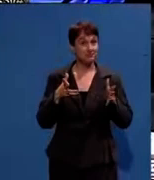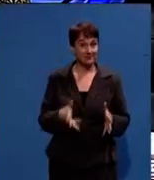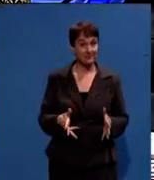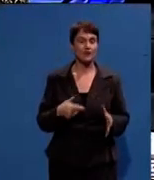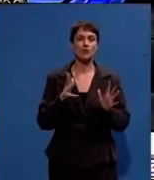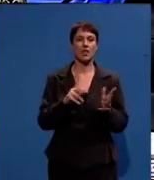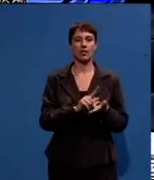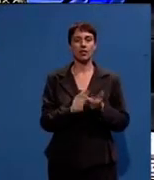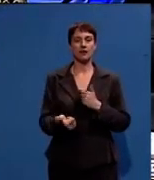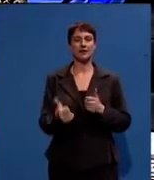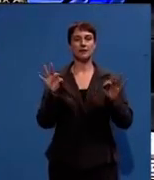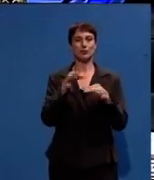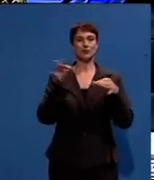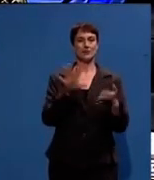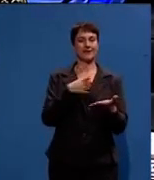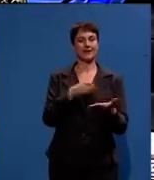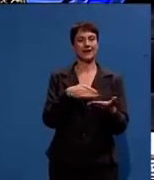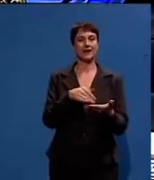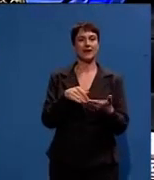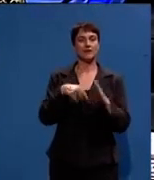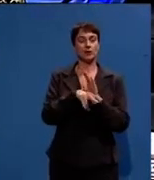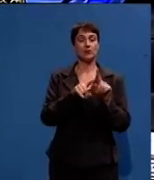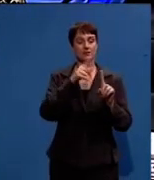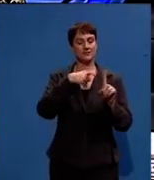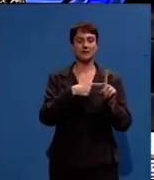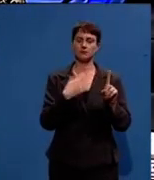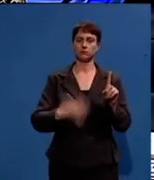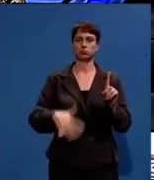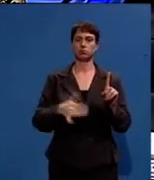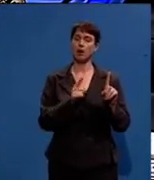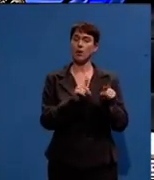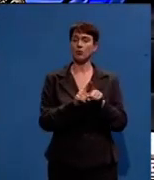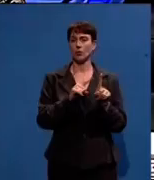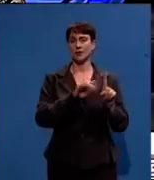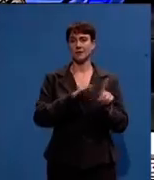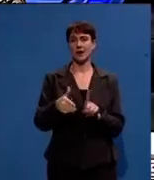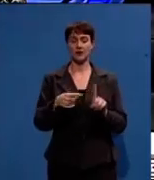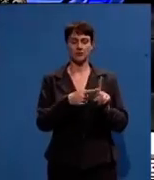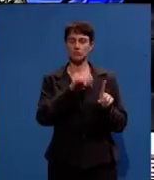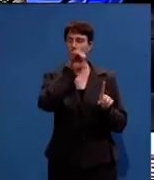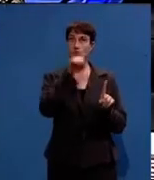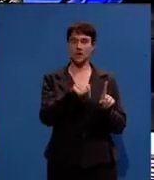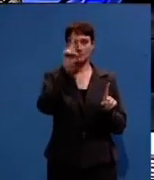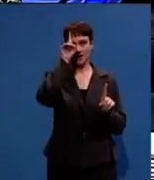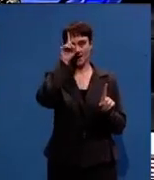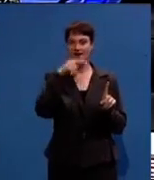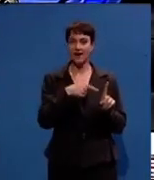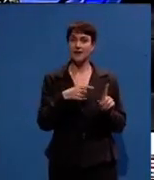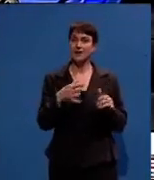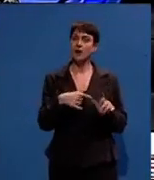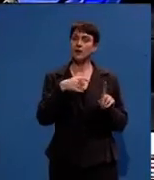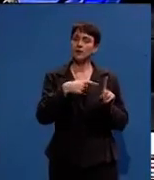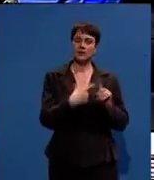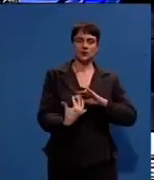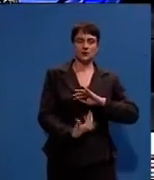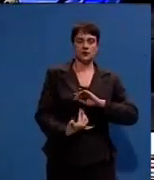music video by an icon who's unfortunately also departed, who used to be a really, really big fan of Tate Madiba. Since Tate has such an overwhelming passion